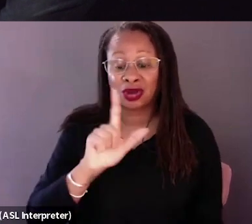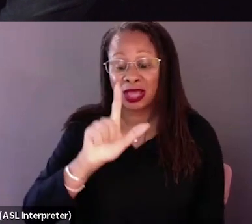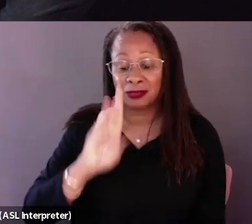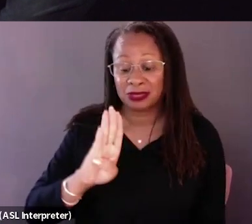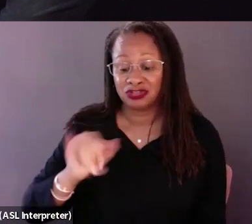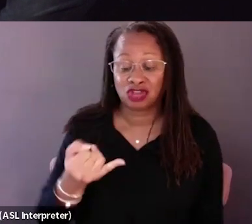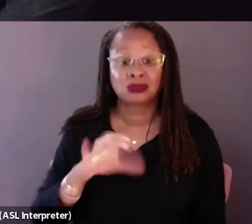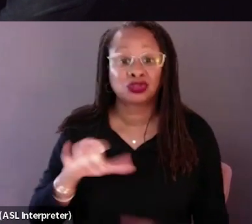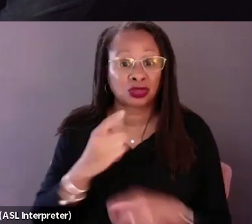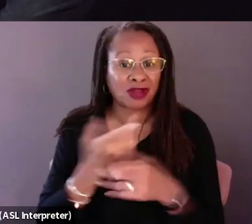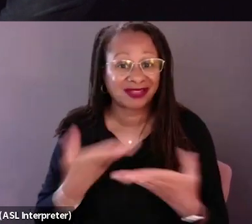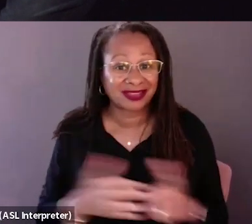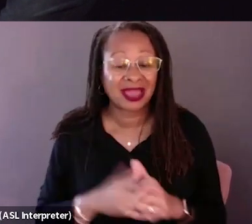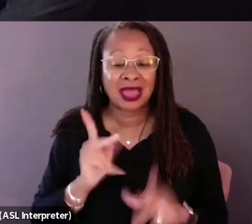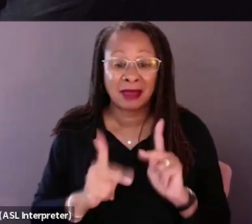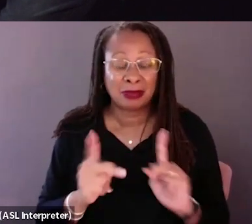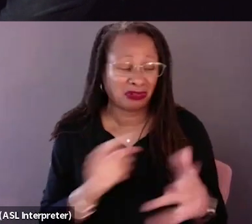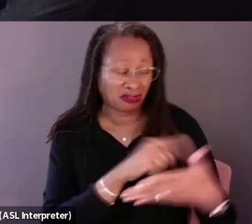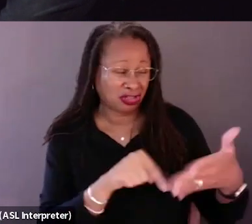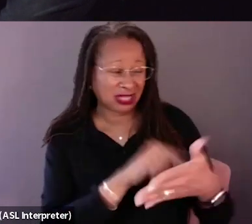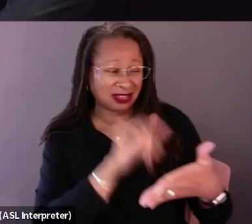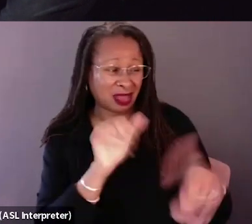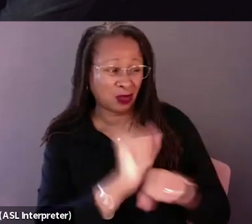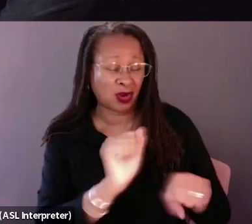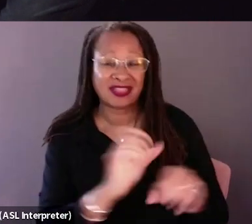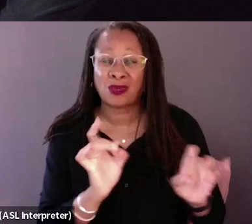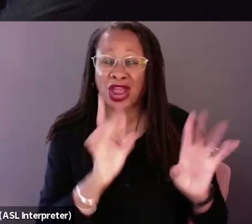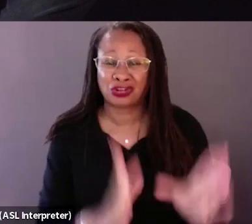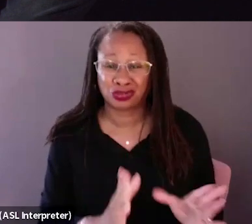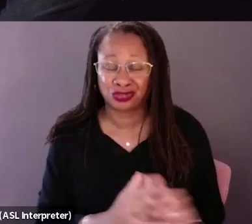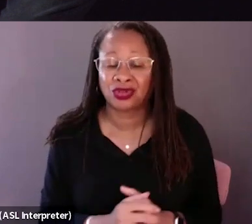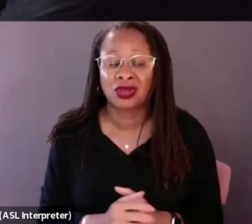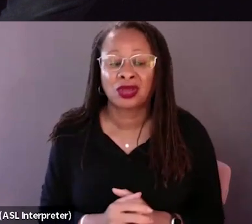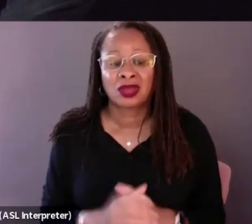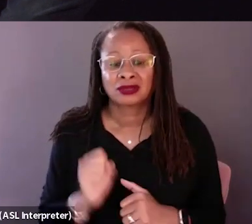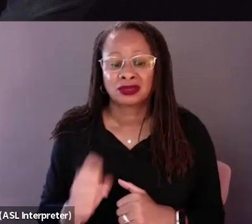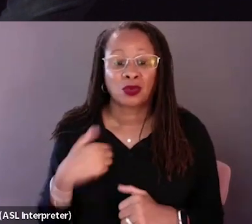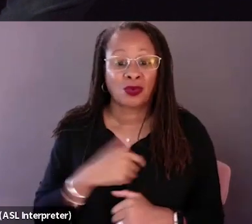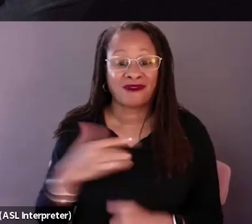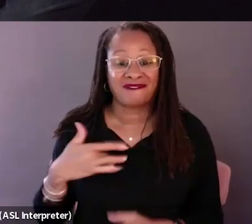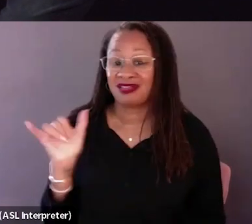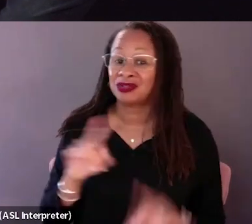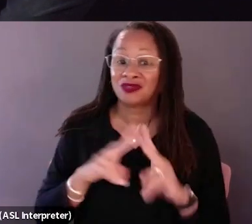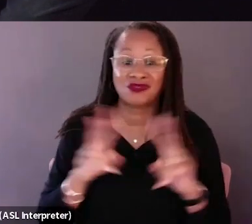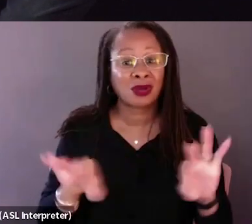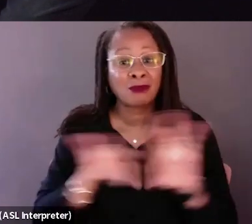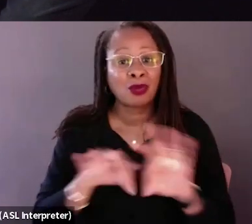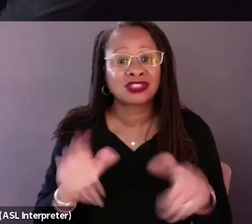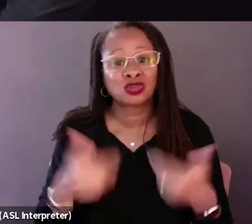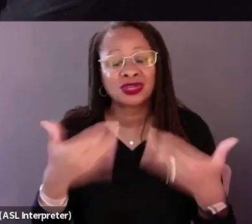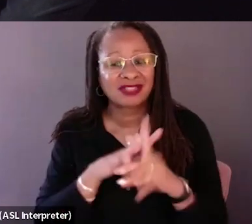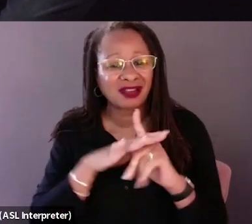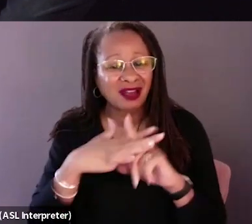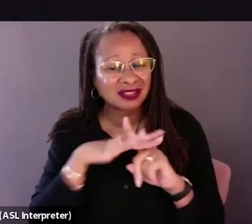right thing, and people who criticized him were, you know, kind of haters. So we felt like it was really important to give the context of